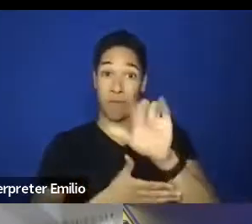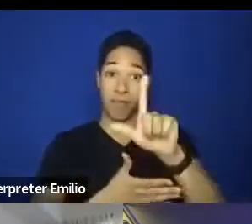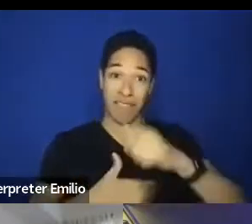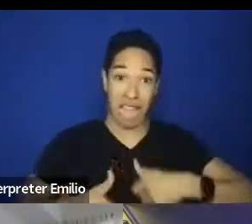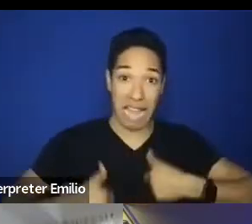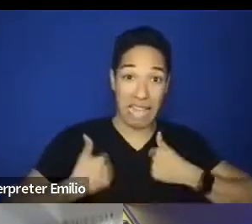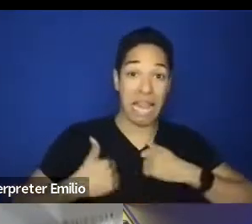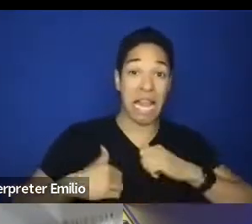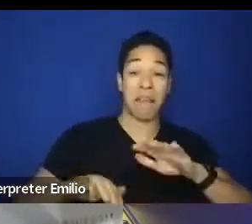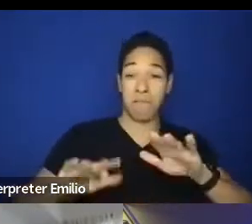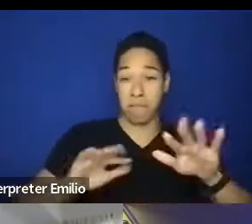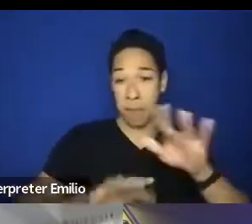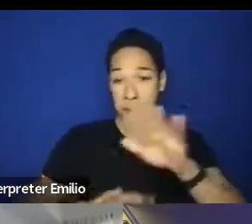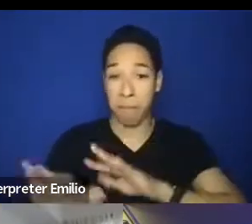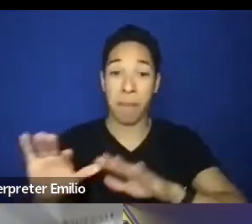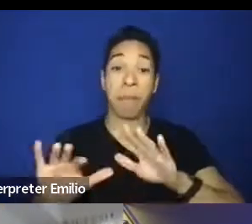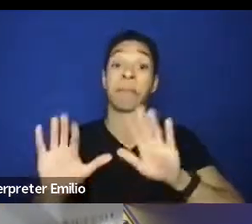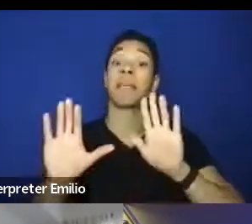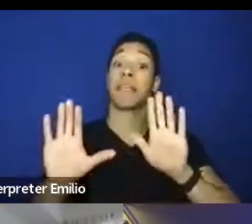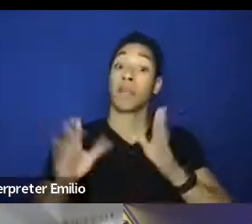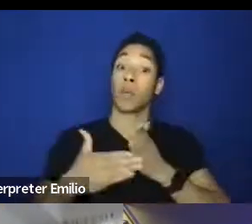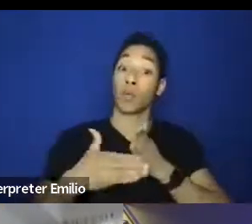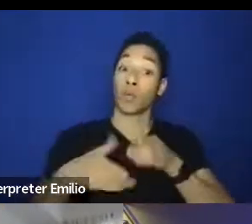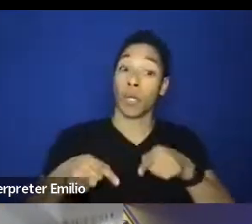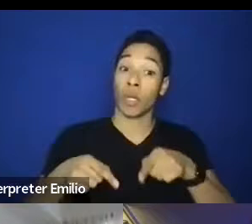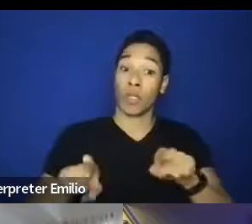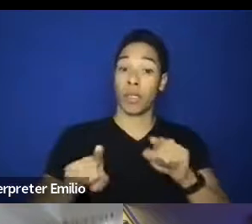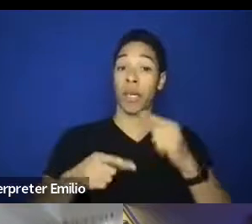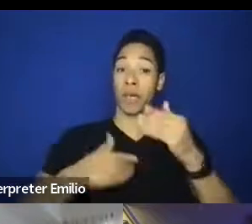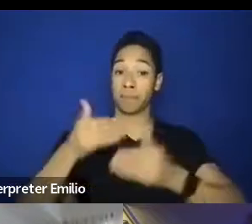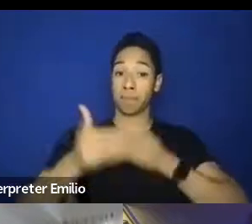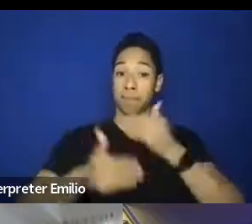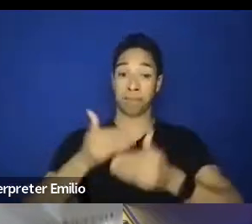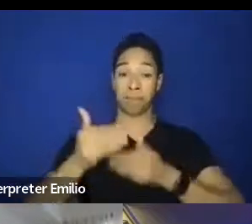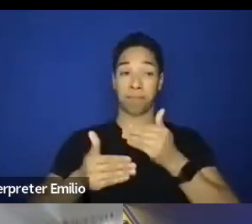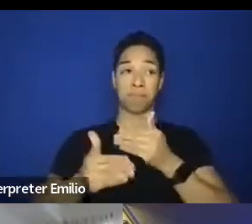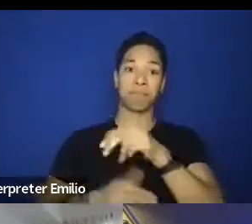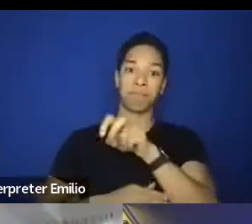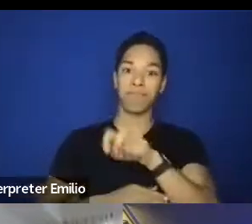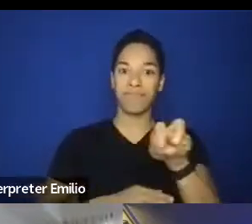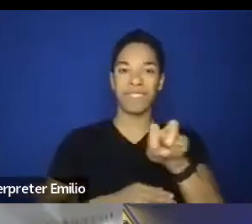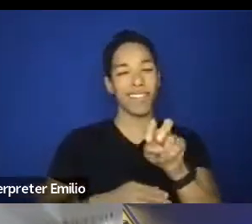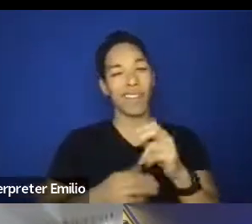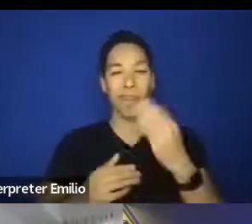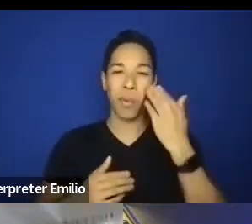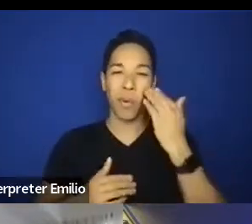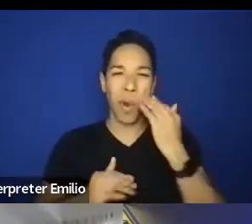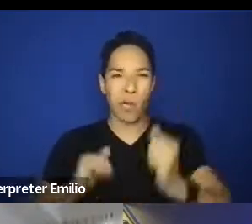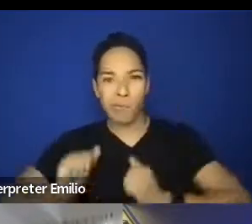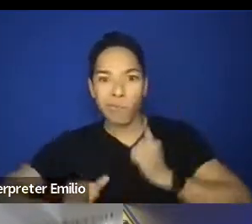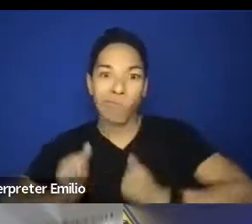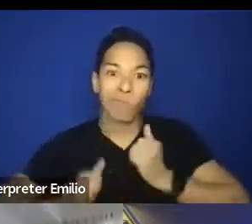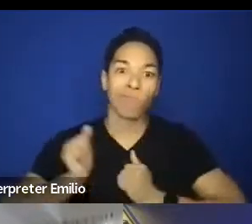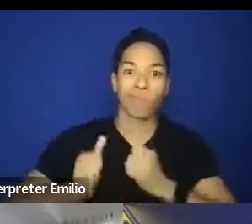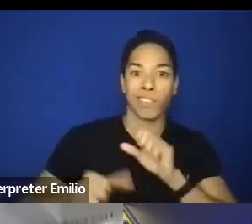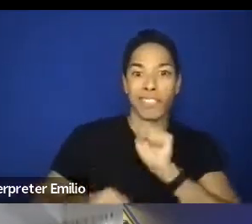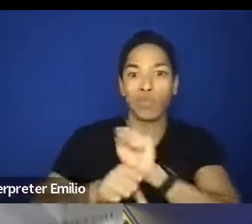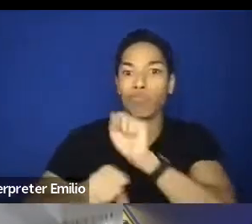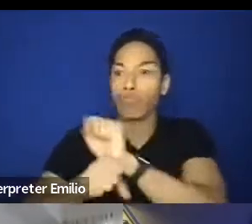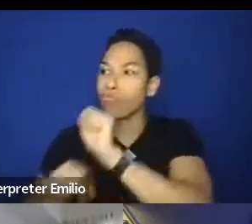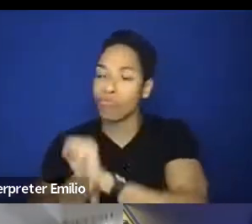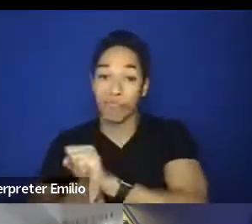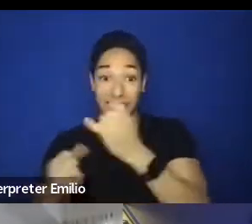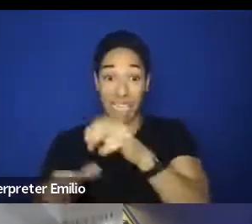But in the process of like changing from hustling to be a director, to be